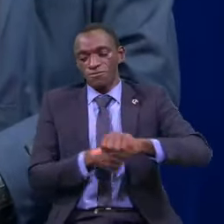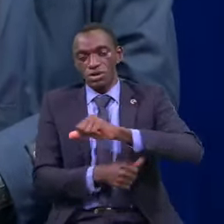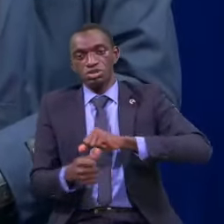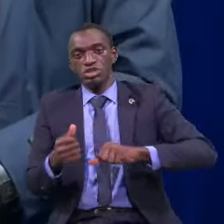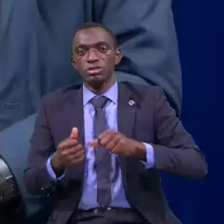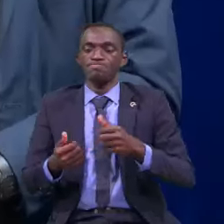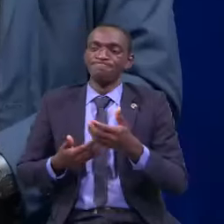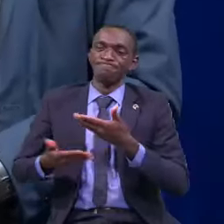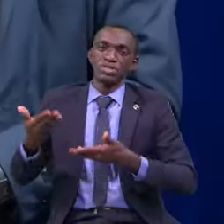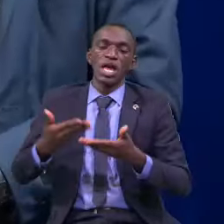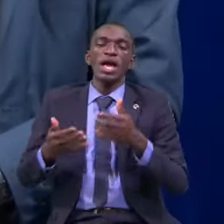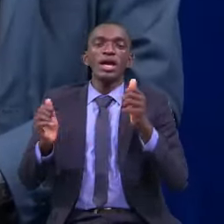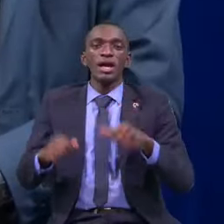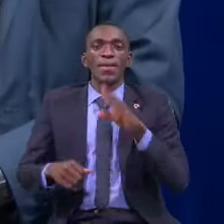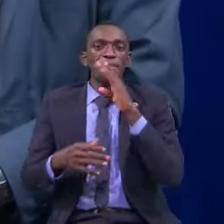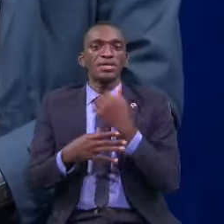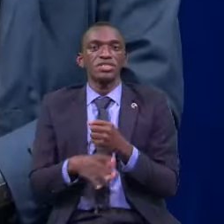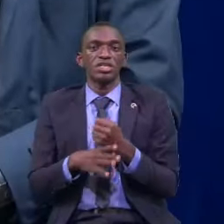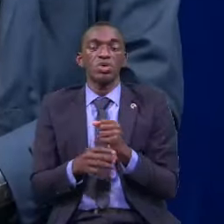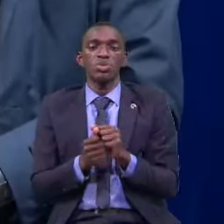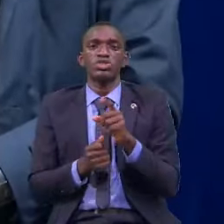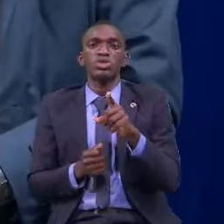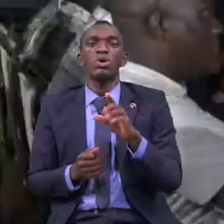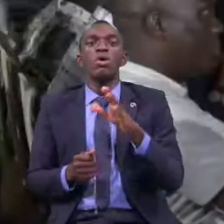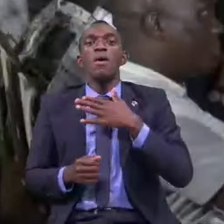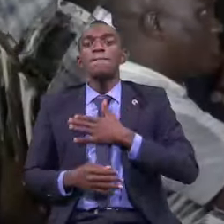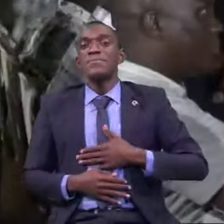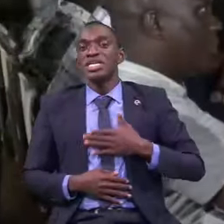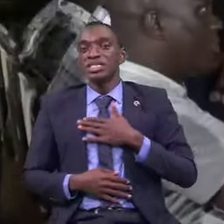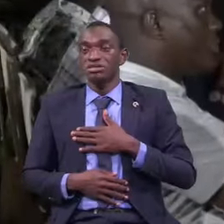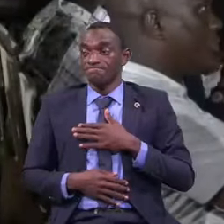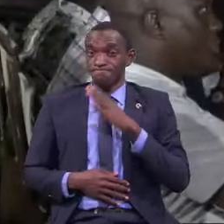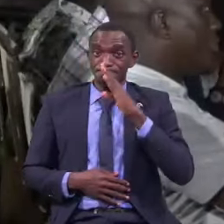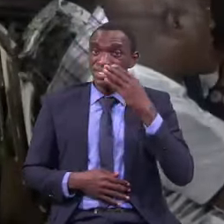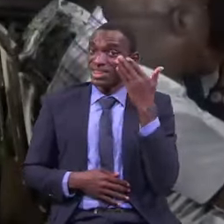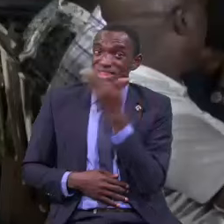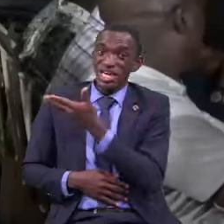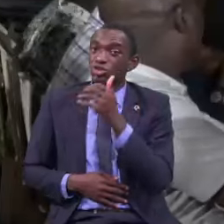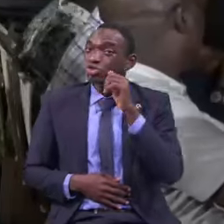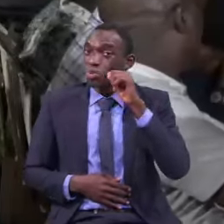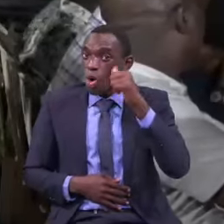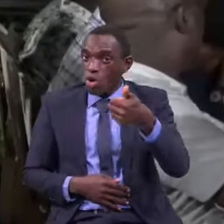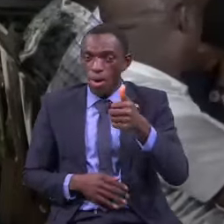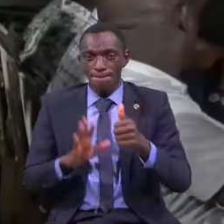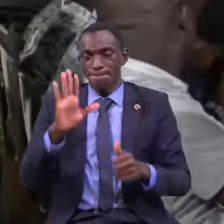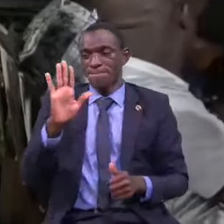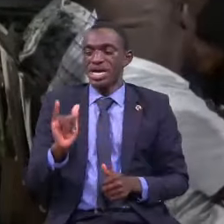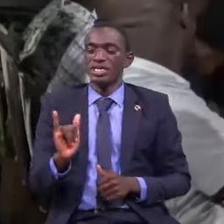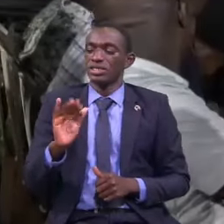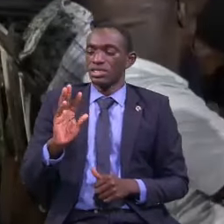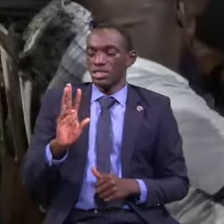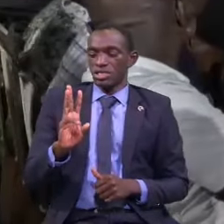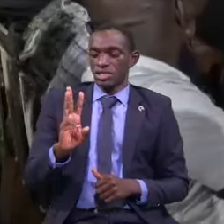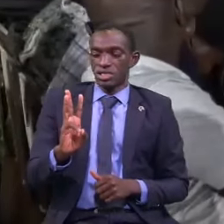you. Please be there tomorrow by 3 p.m. demain, venez dès 15h. And then